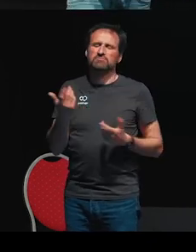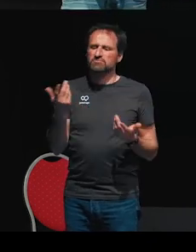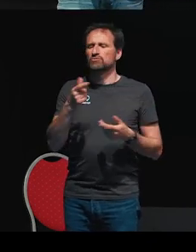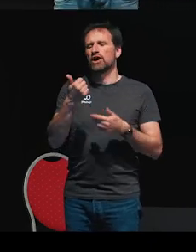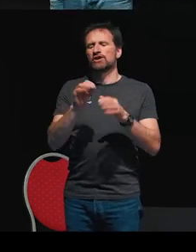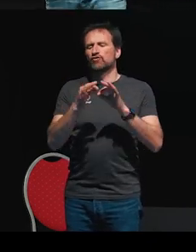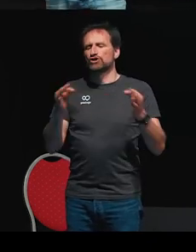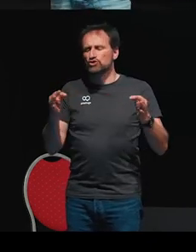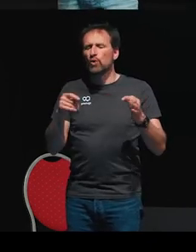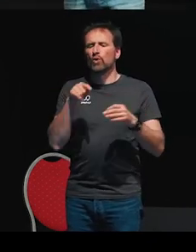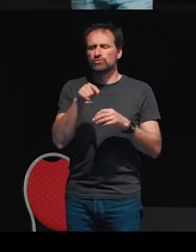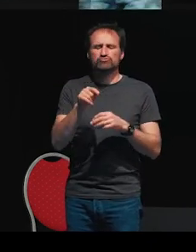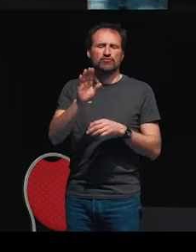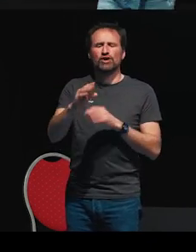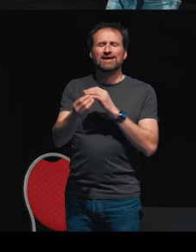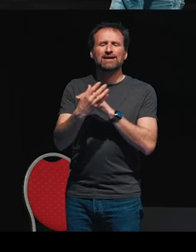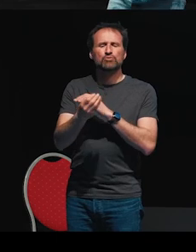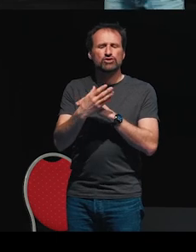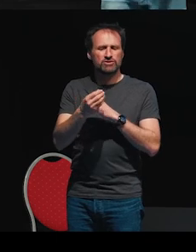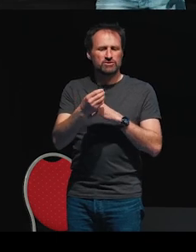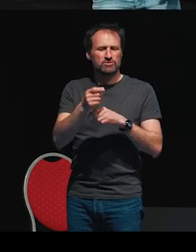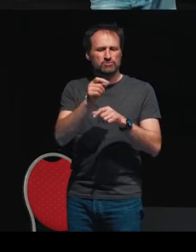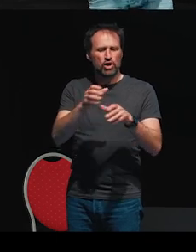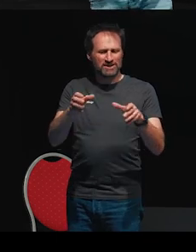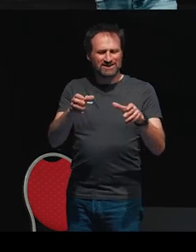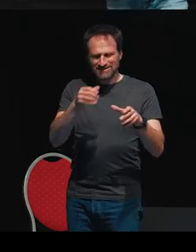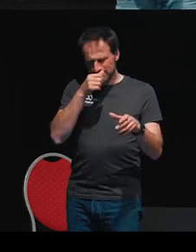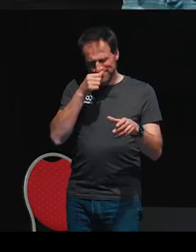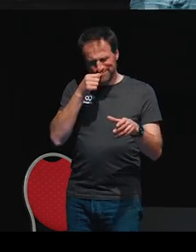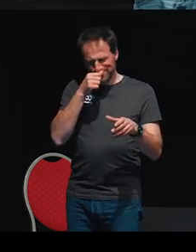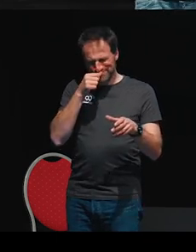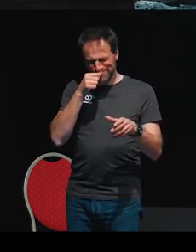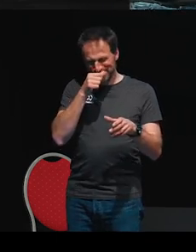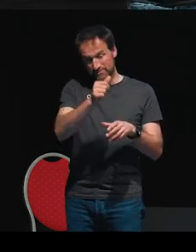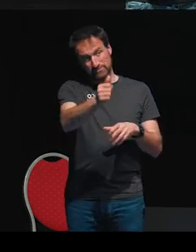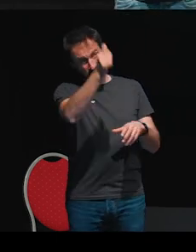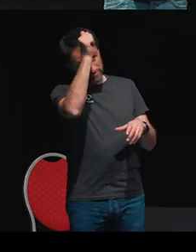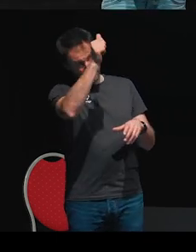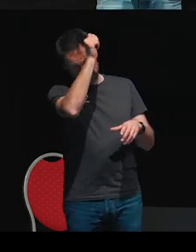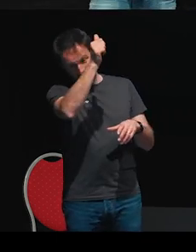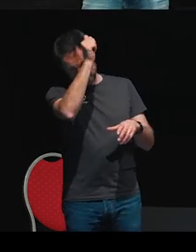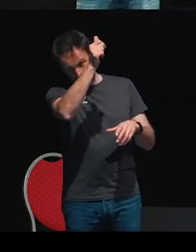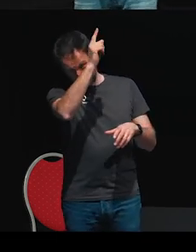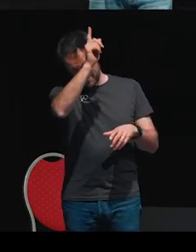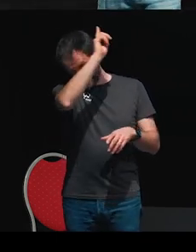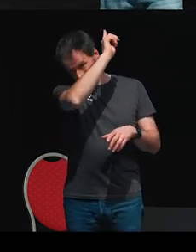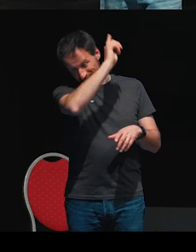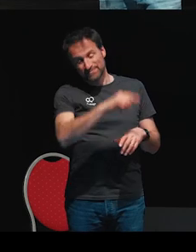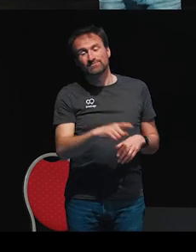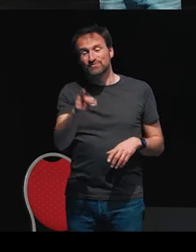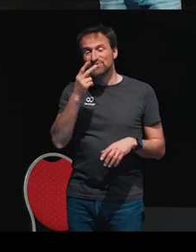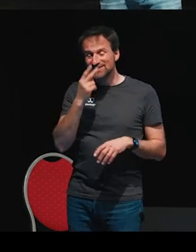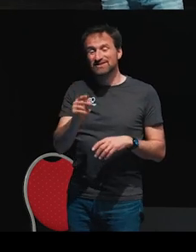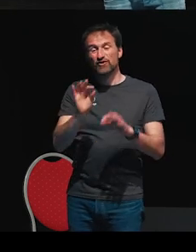input properties, and on the right side, on your right side, on your left side, you have